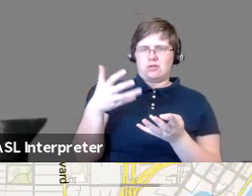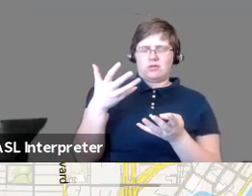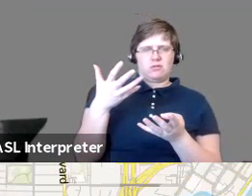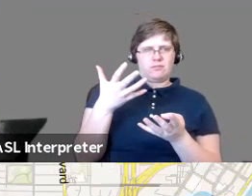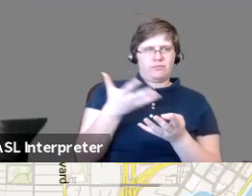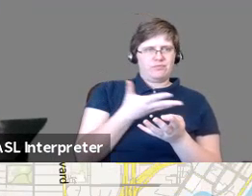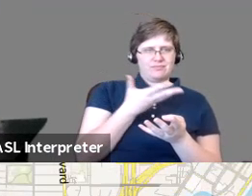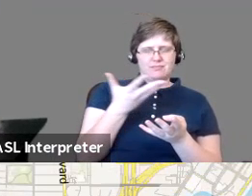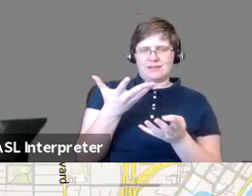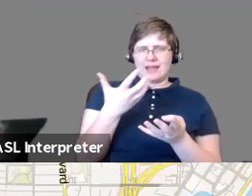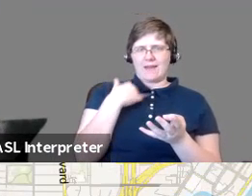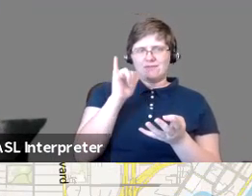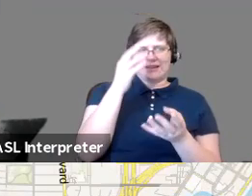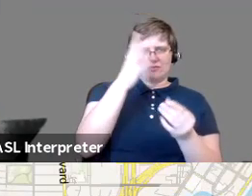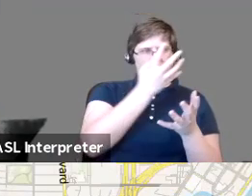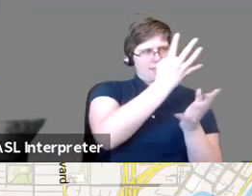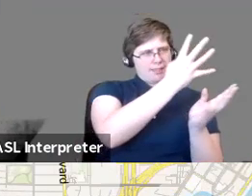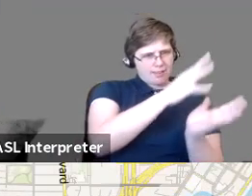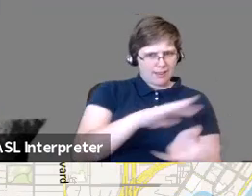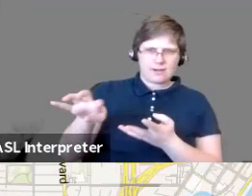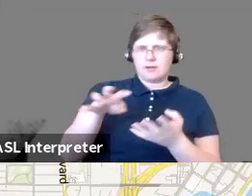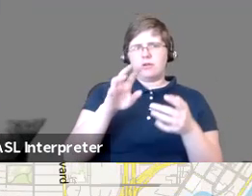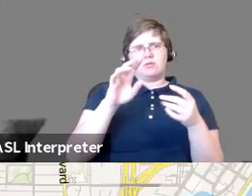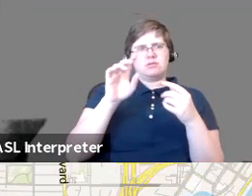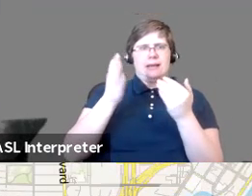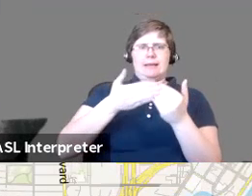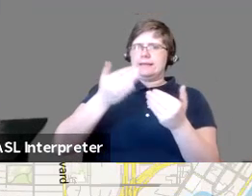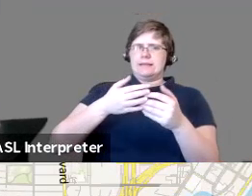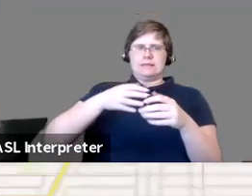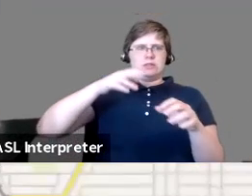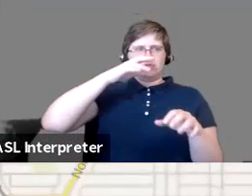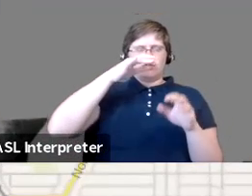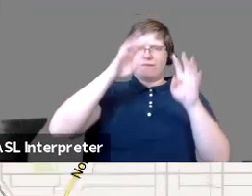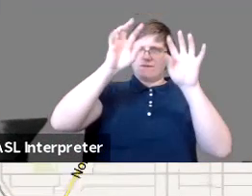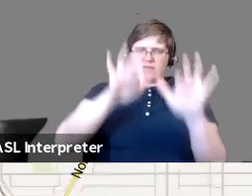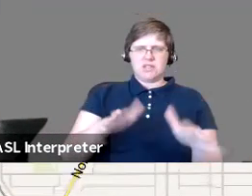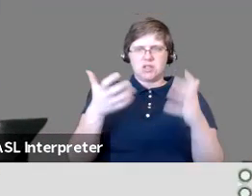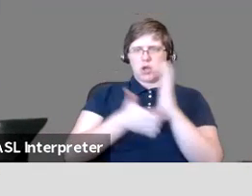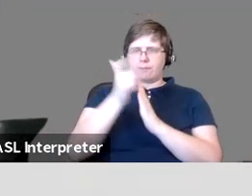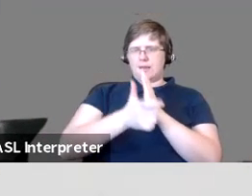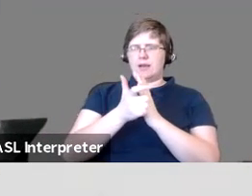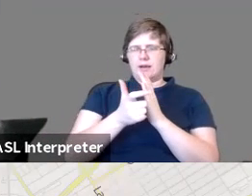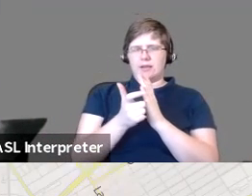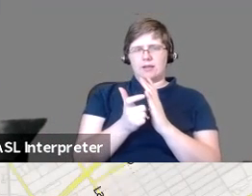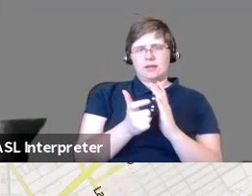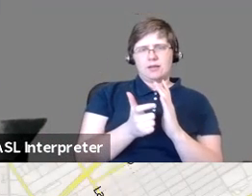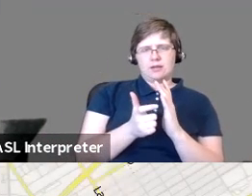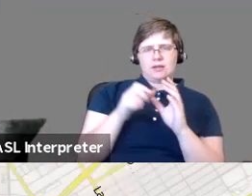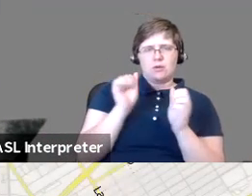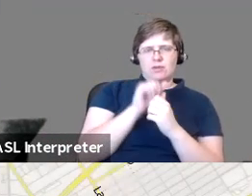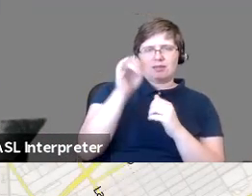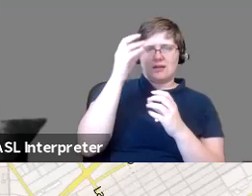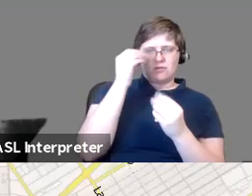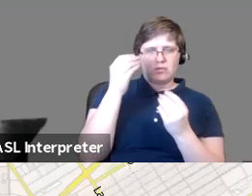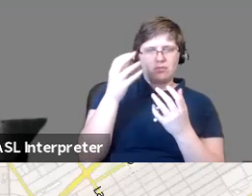location. To have that data pass through, so when it goes right to this website with those fields already pre-populated with the information that got